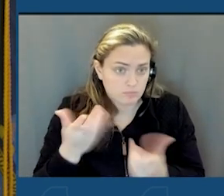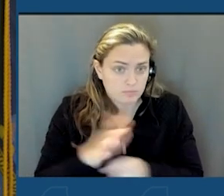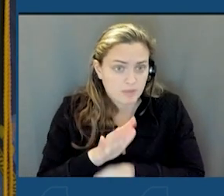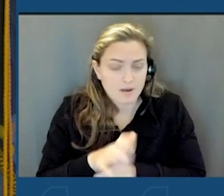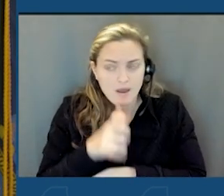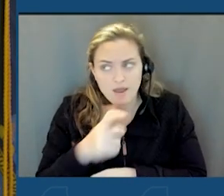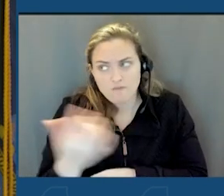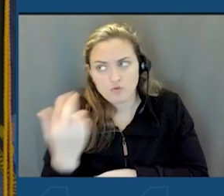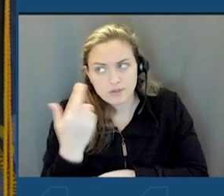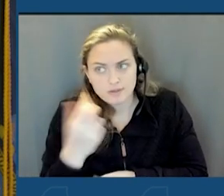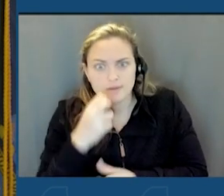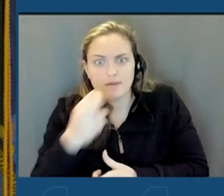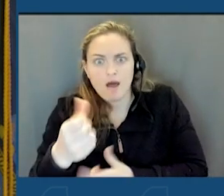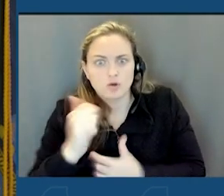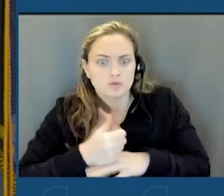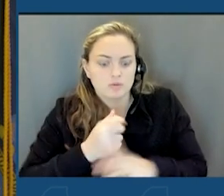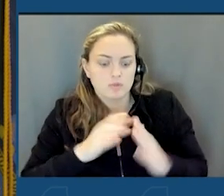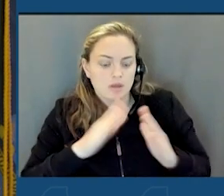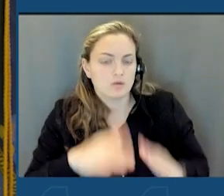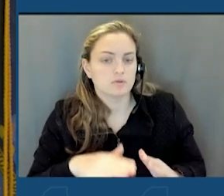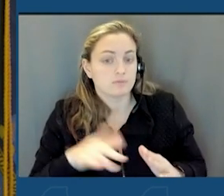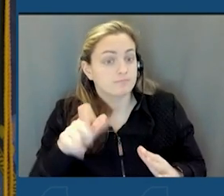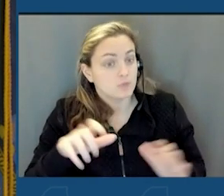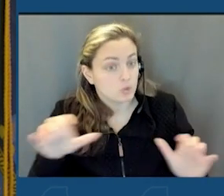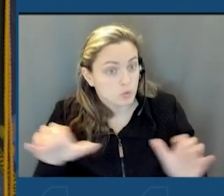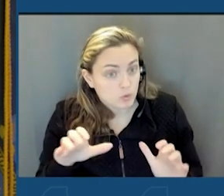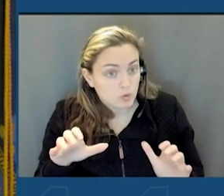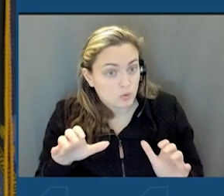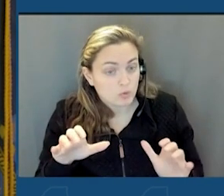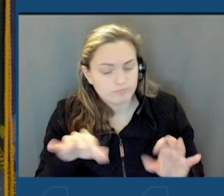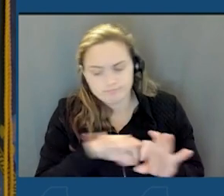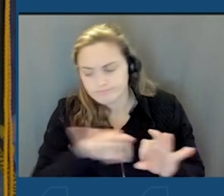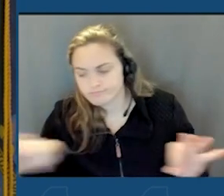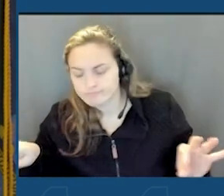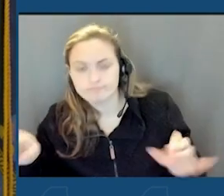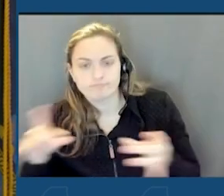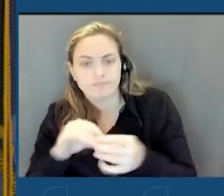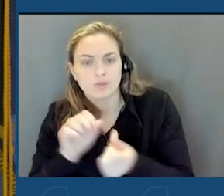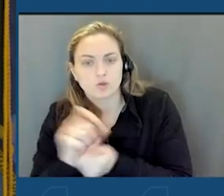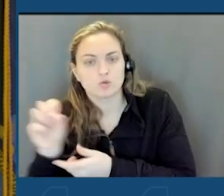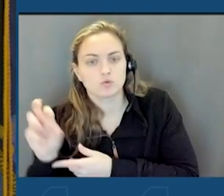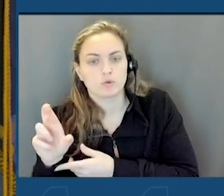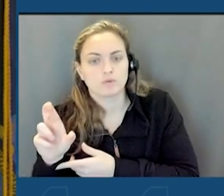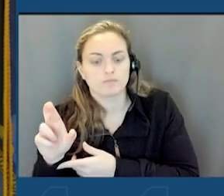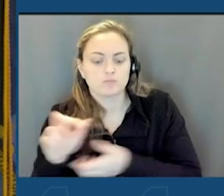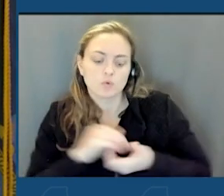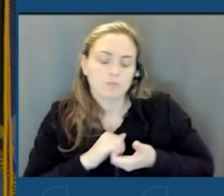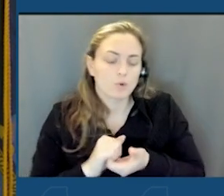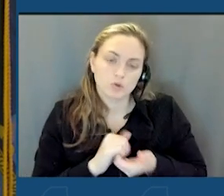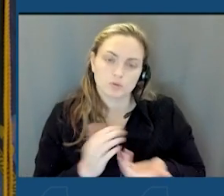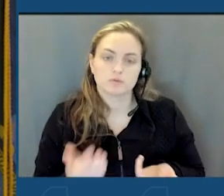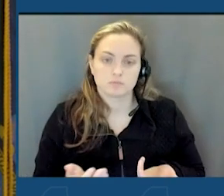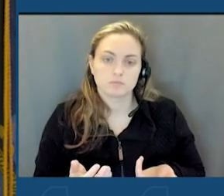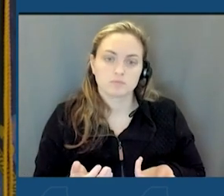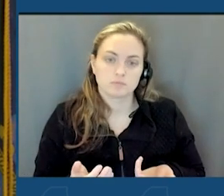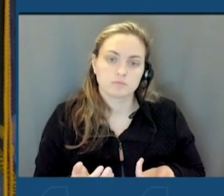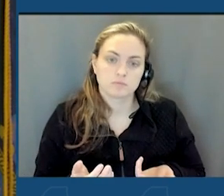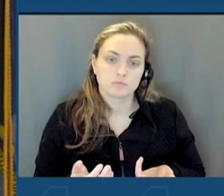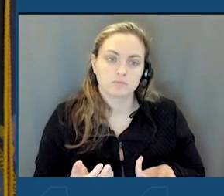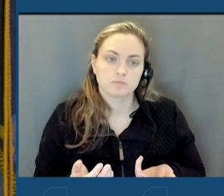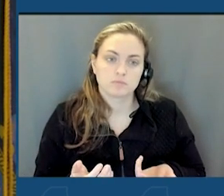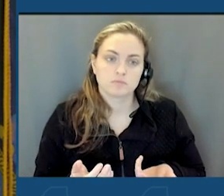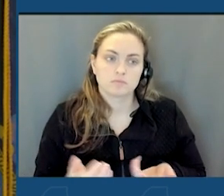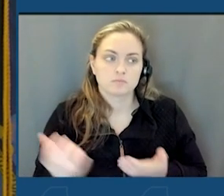to. All they need to do at that point in time is run the line. So it's the partners you have. Art